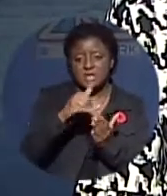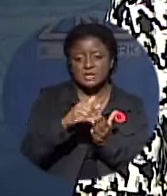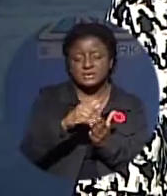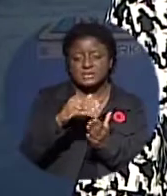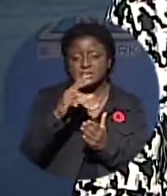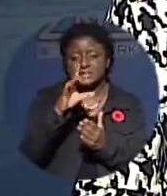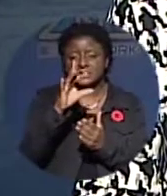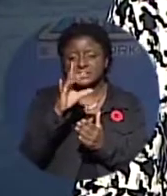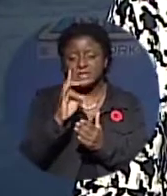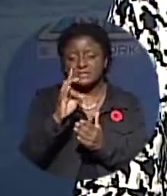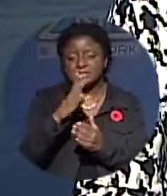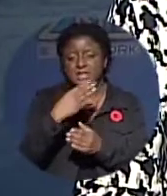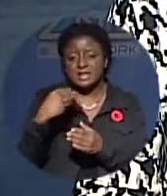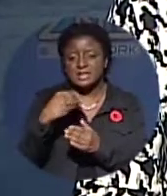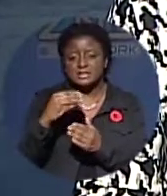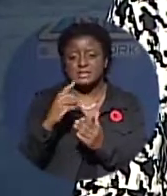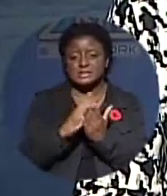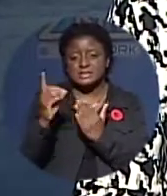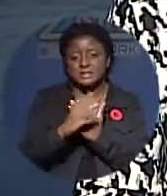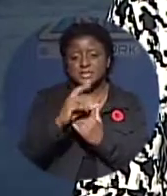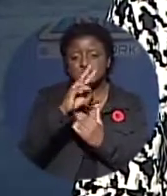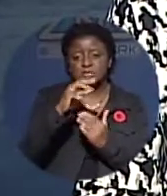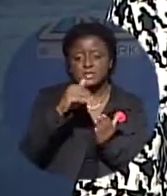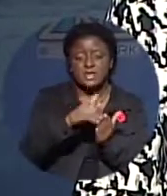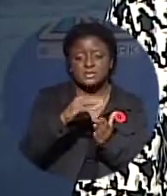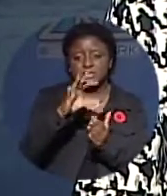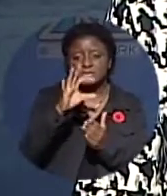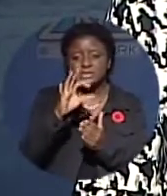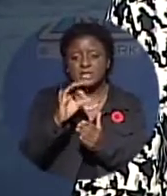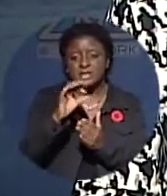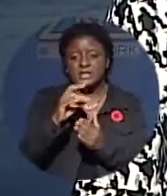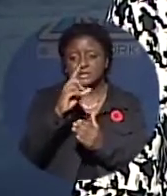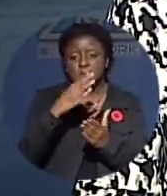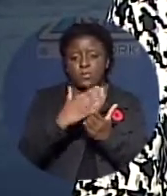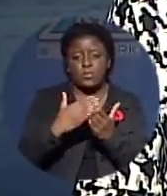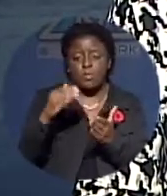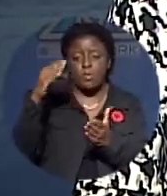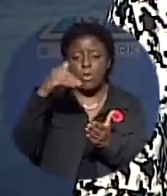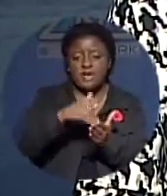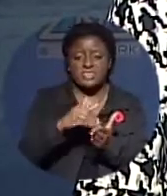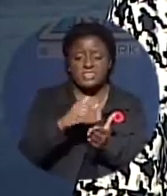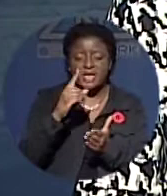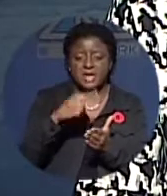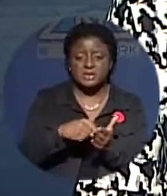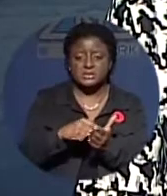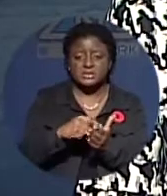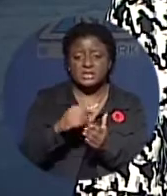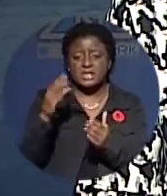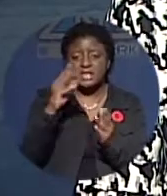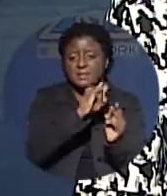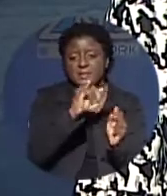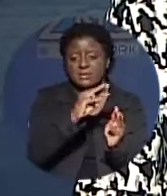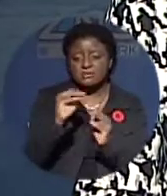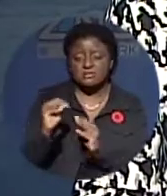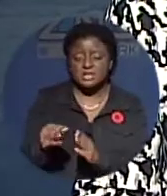some 1,900 immigrants were repatriated. Last fiscal year, $1 million was allocated